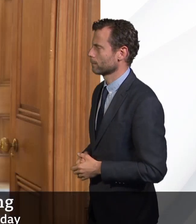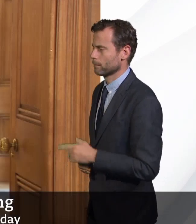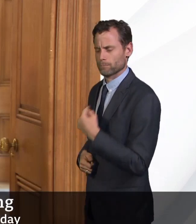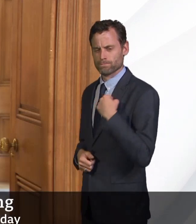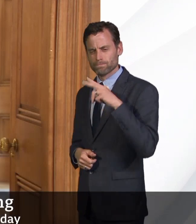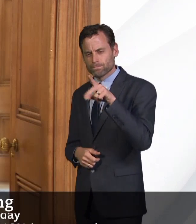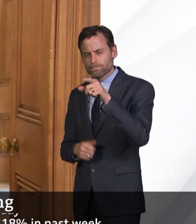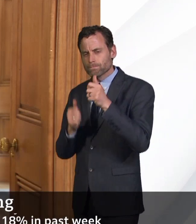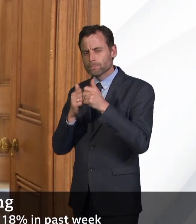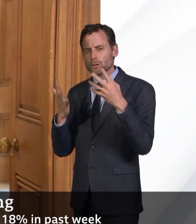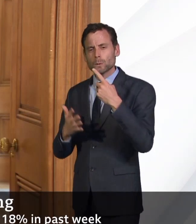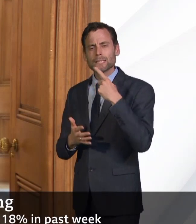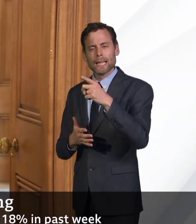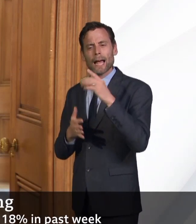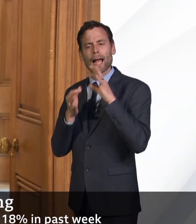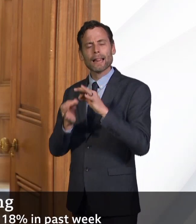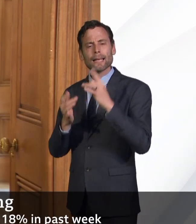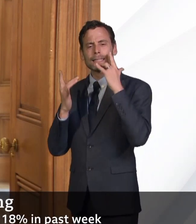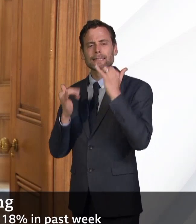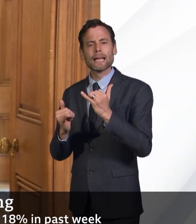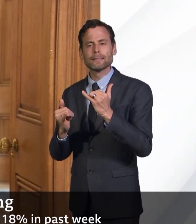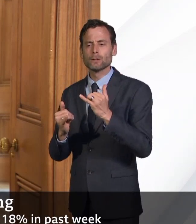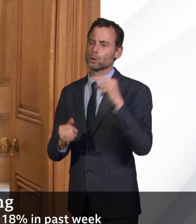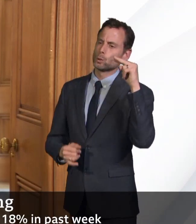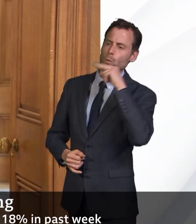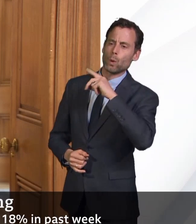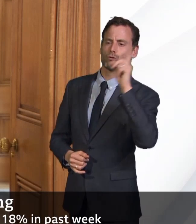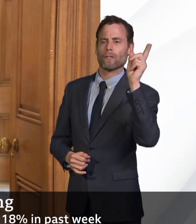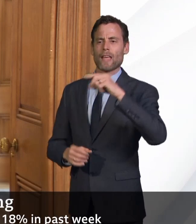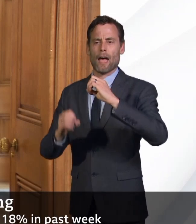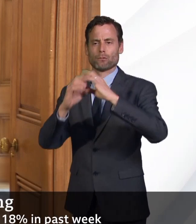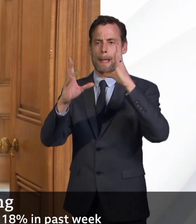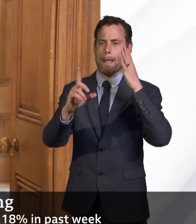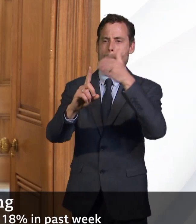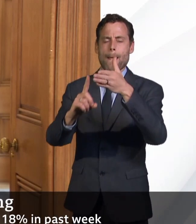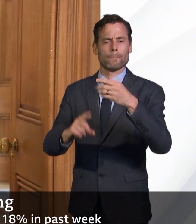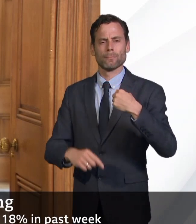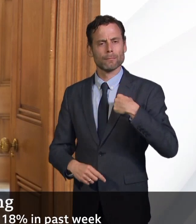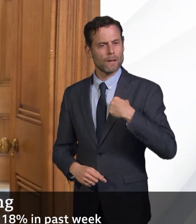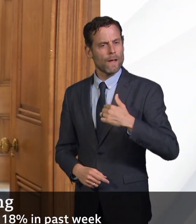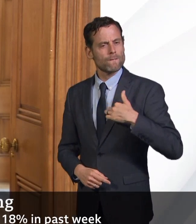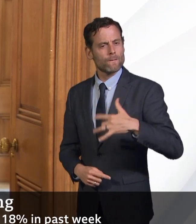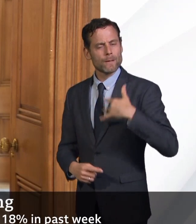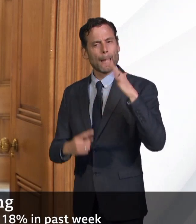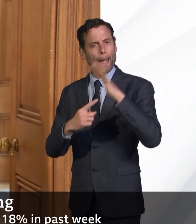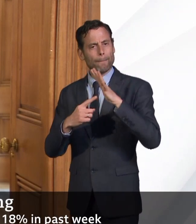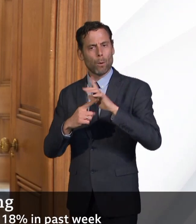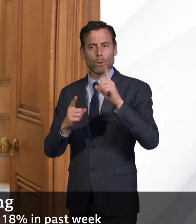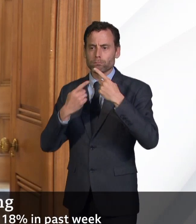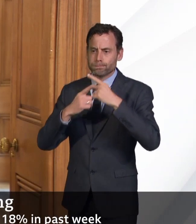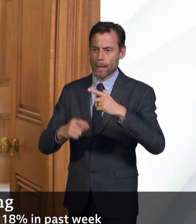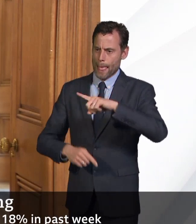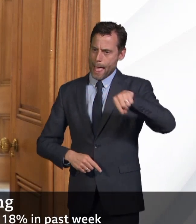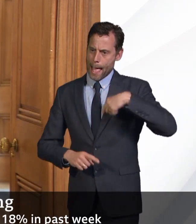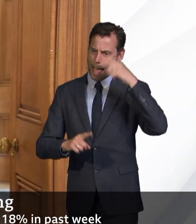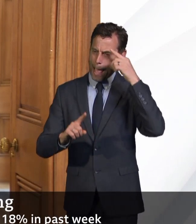I think it is important and helpful to have targets that you're moving towards in order to expand that